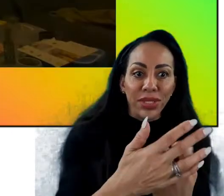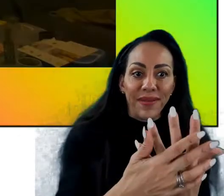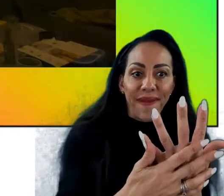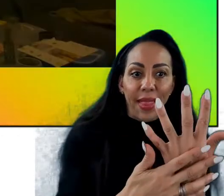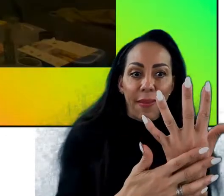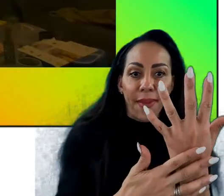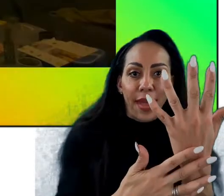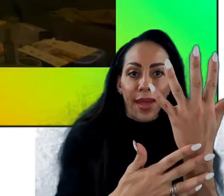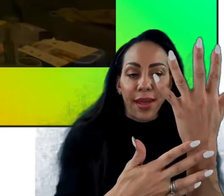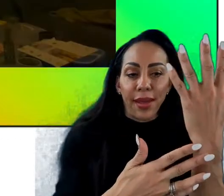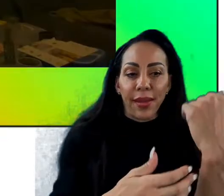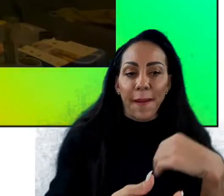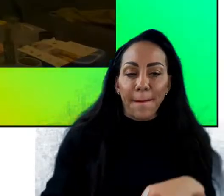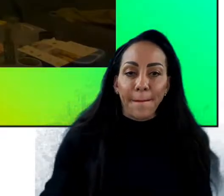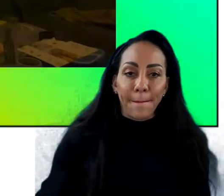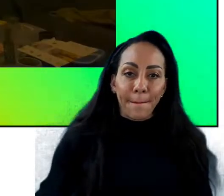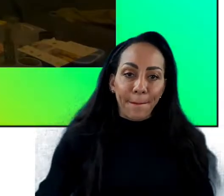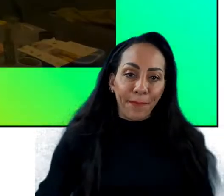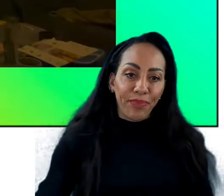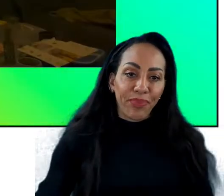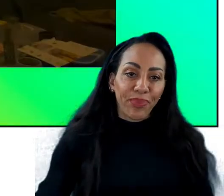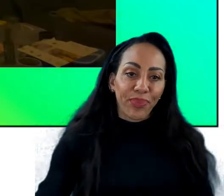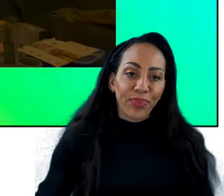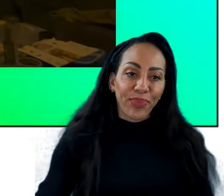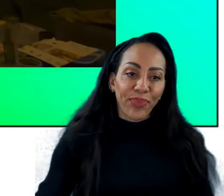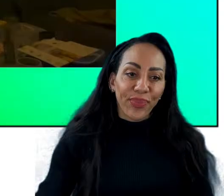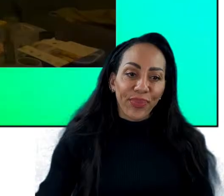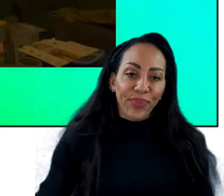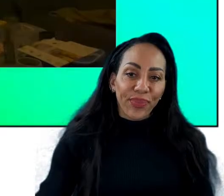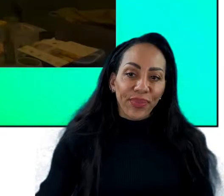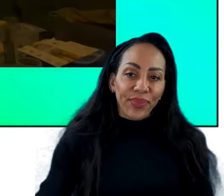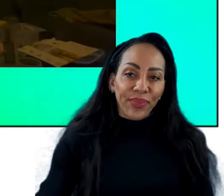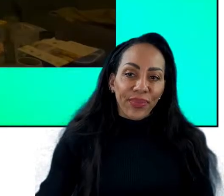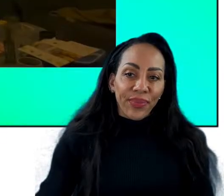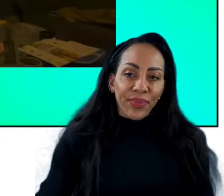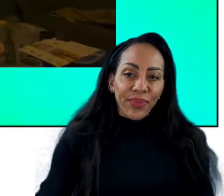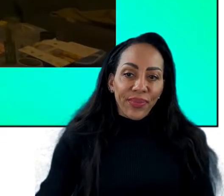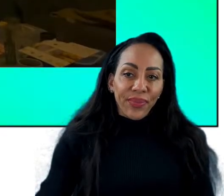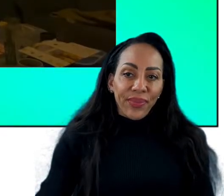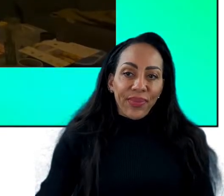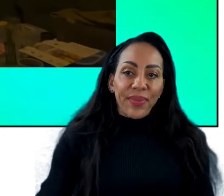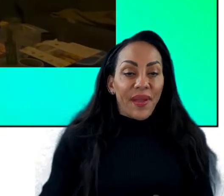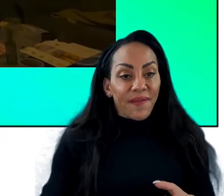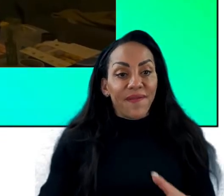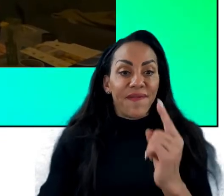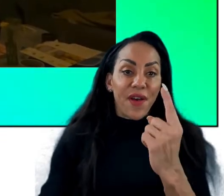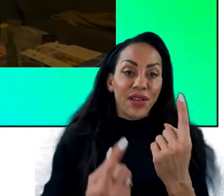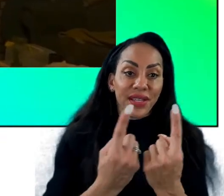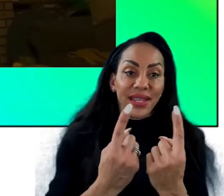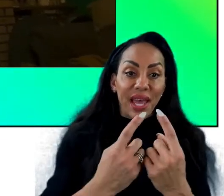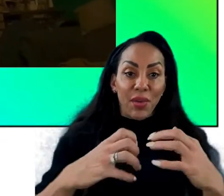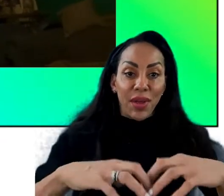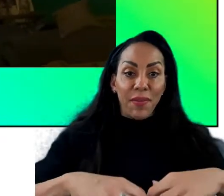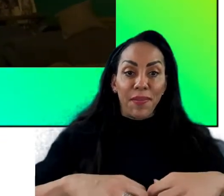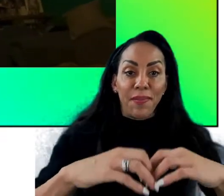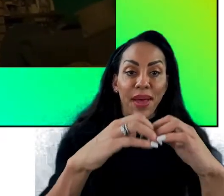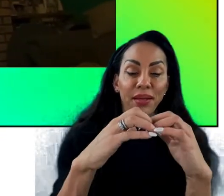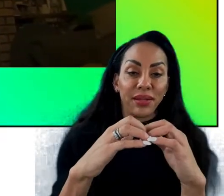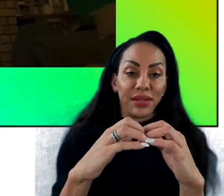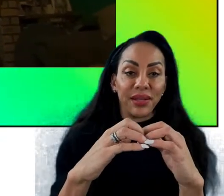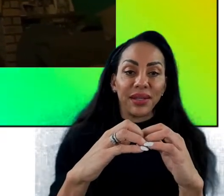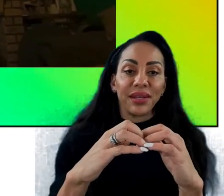So one of the first things that we built was a recreation of the